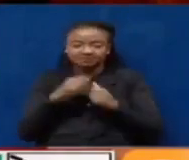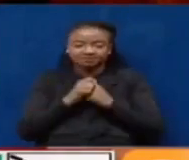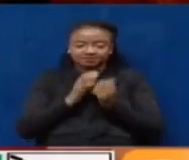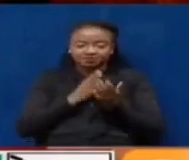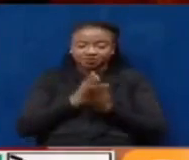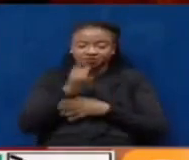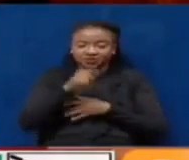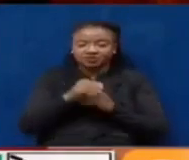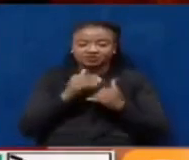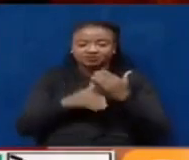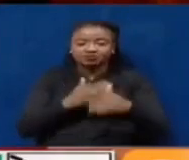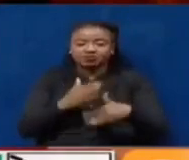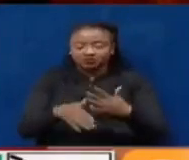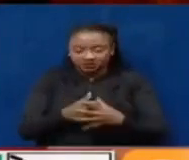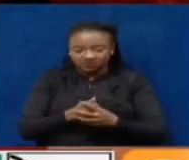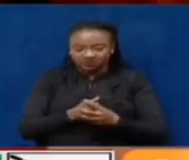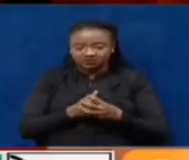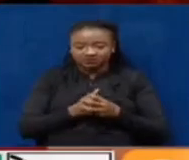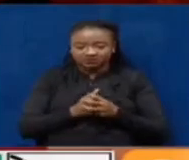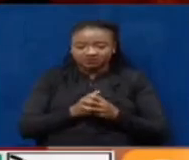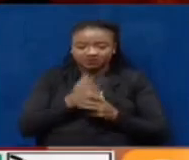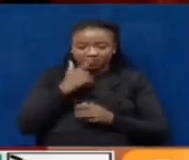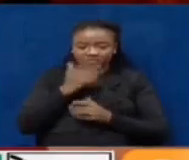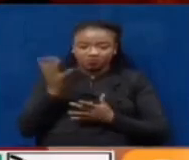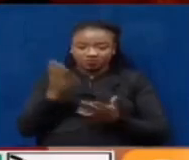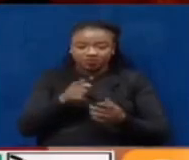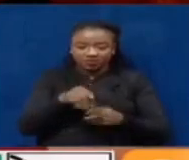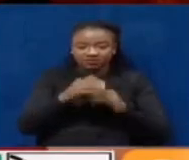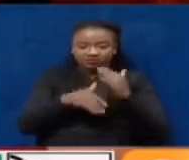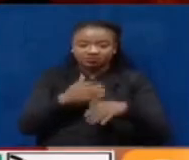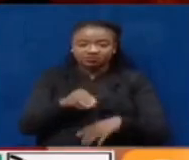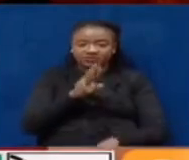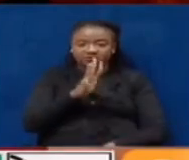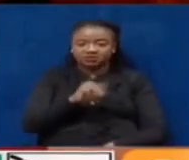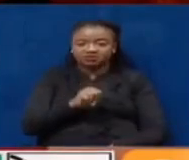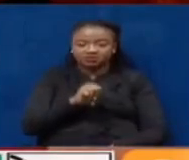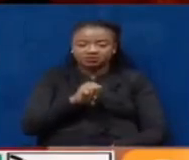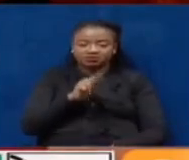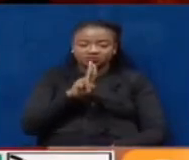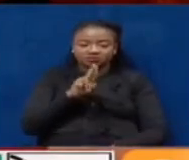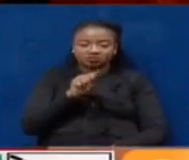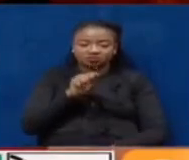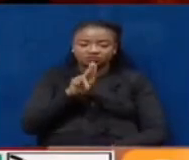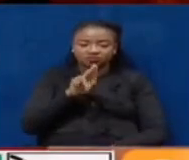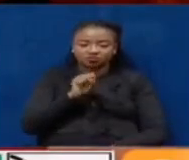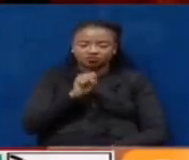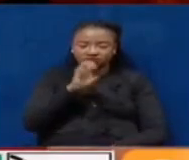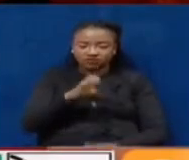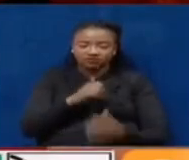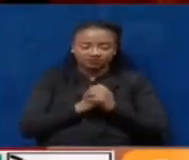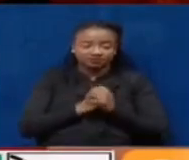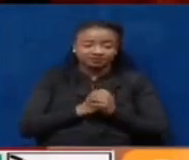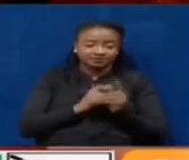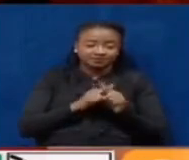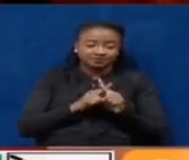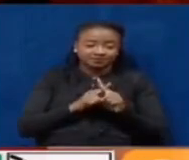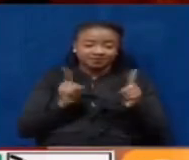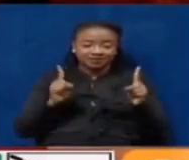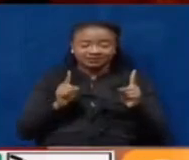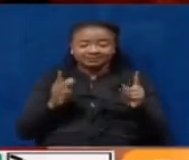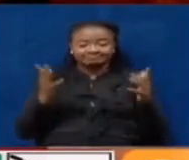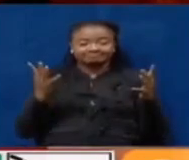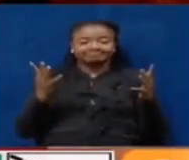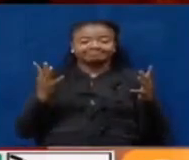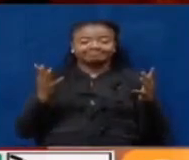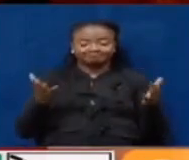motion brought here by one Honorable Mwengi Mutuse. But Mr. Speaker, here we are, and